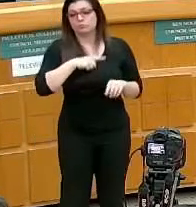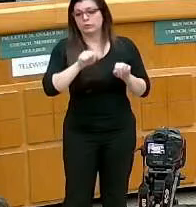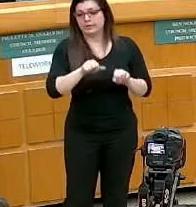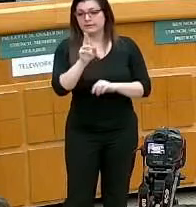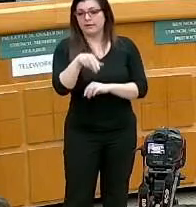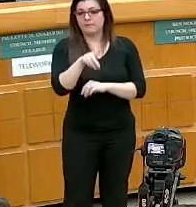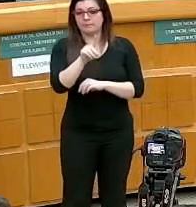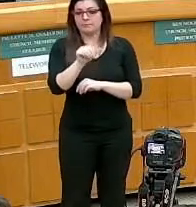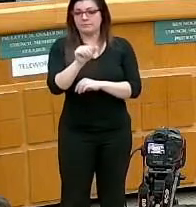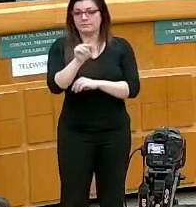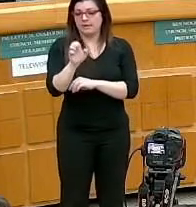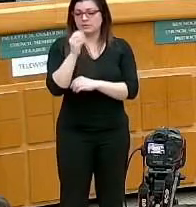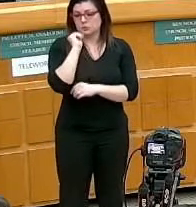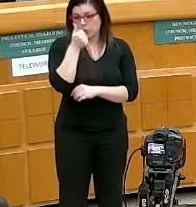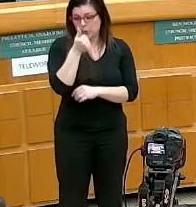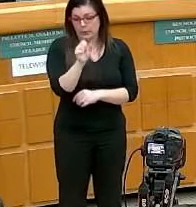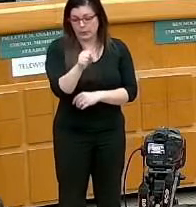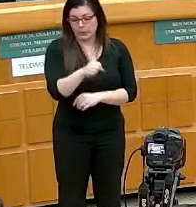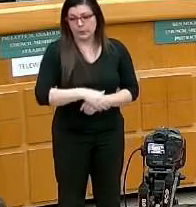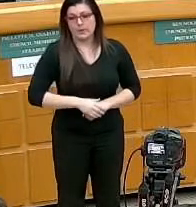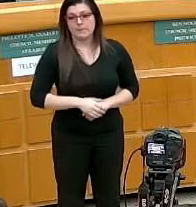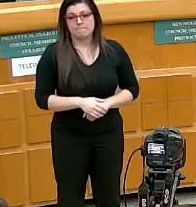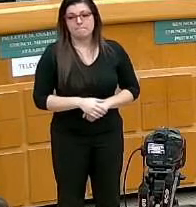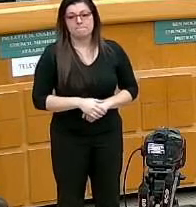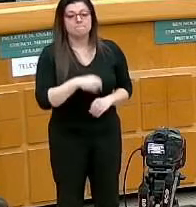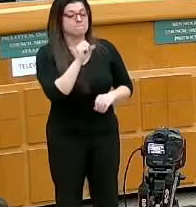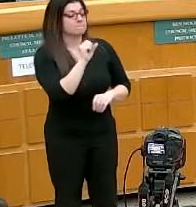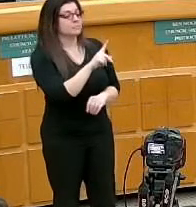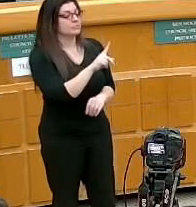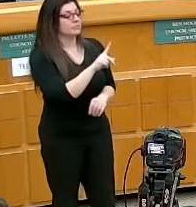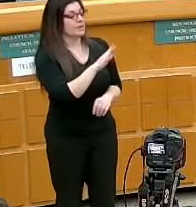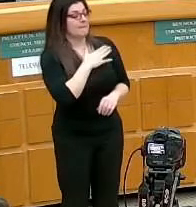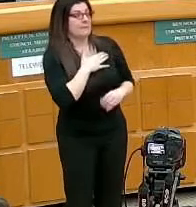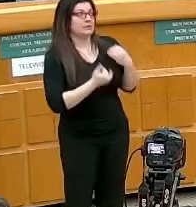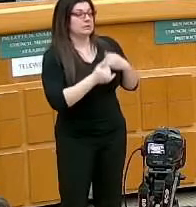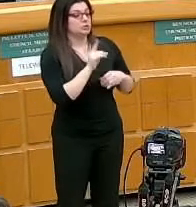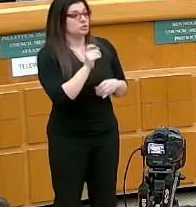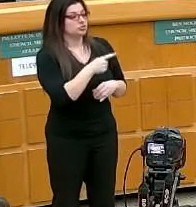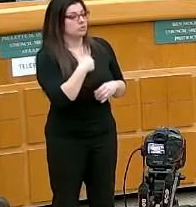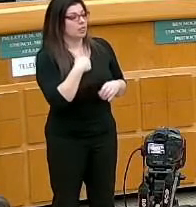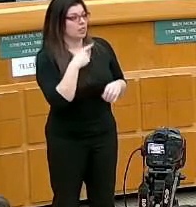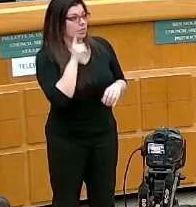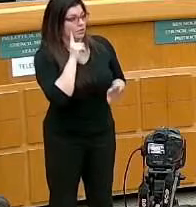tomorrow. Okay. This should be my last question.